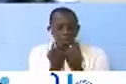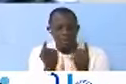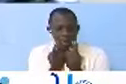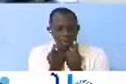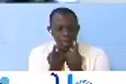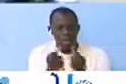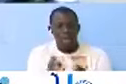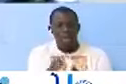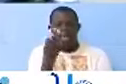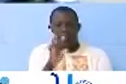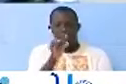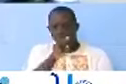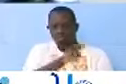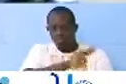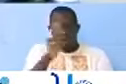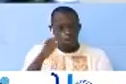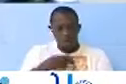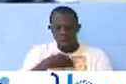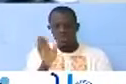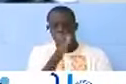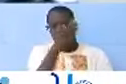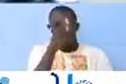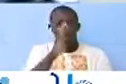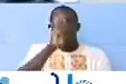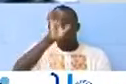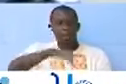property. If you do not want to go to mile two,